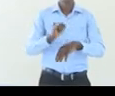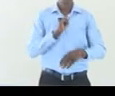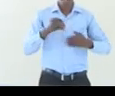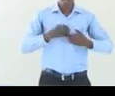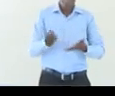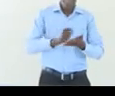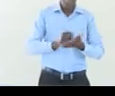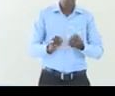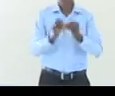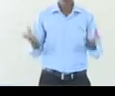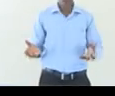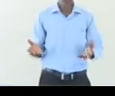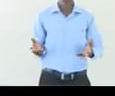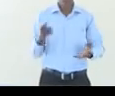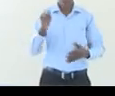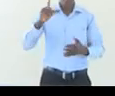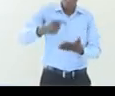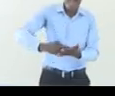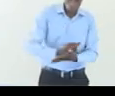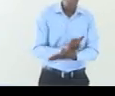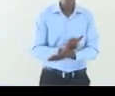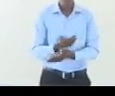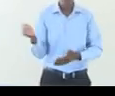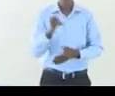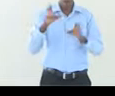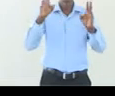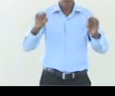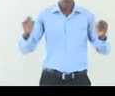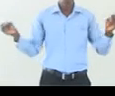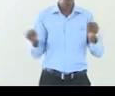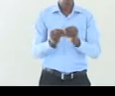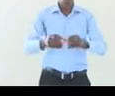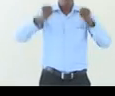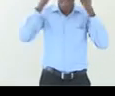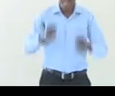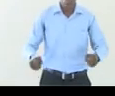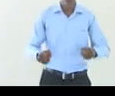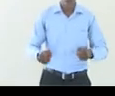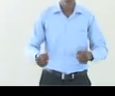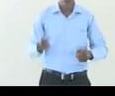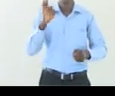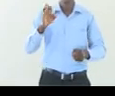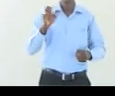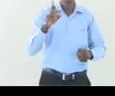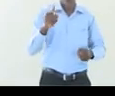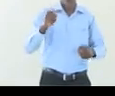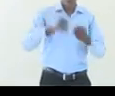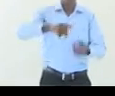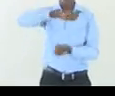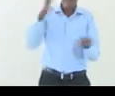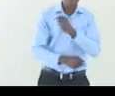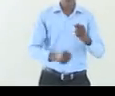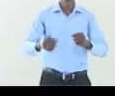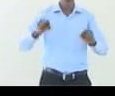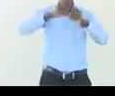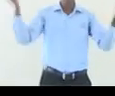more powerful than the gospel of Christ to change society. How can we say we are Christians in our millions and our society